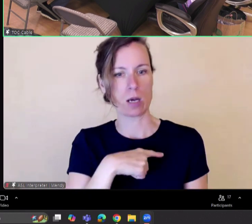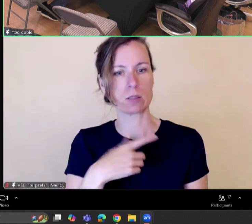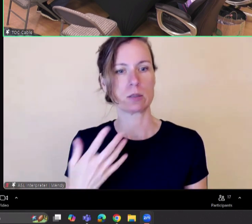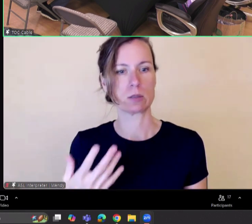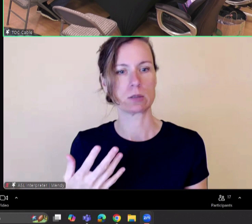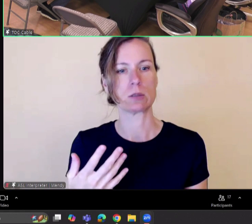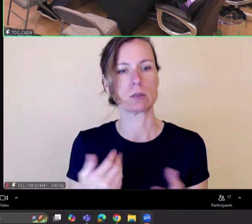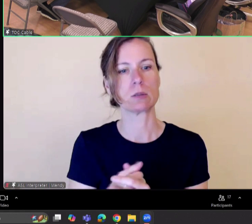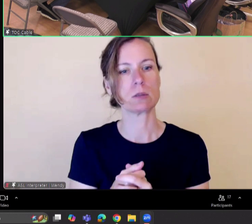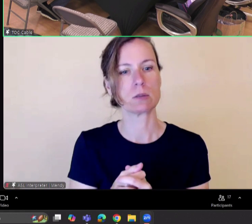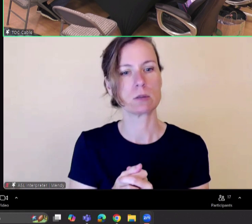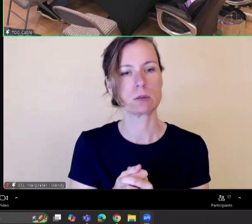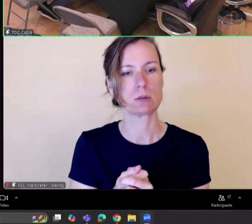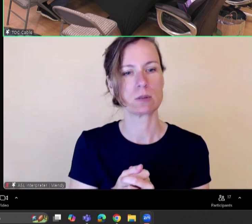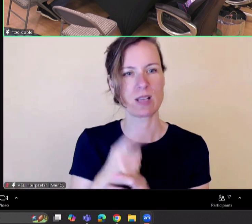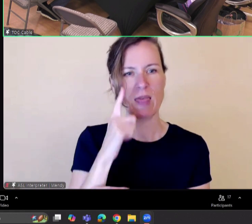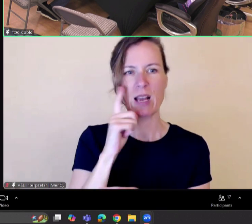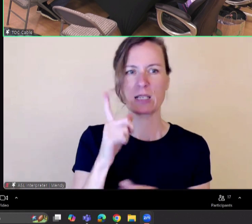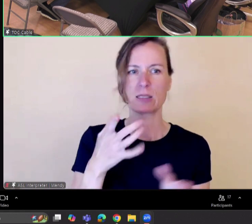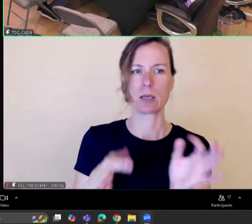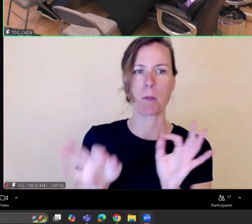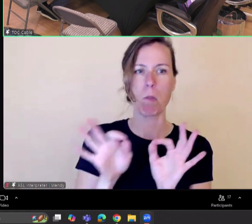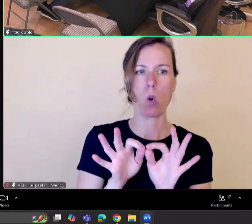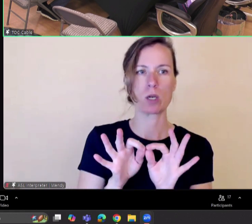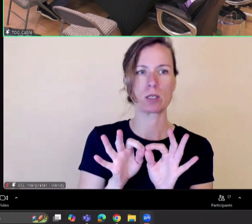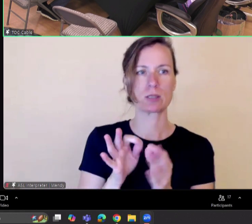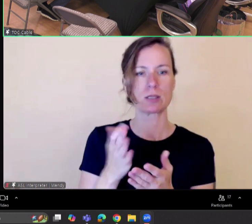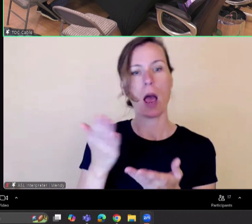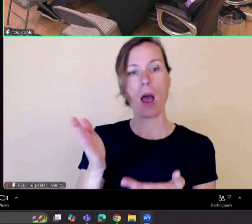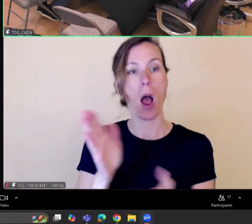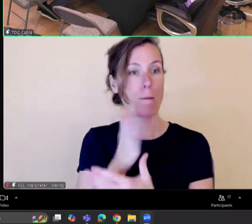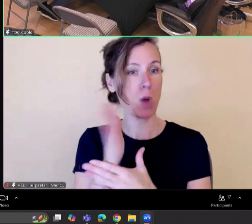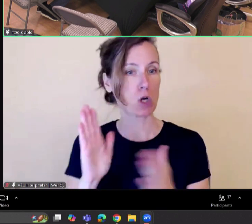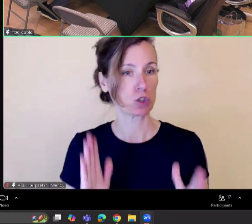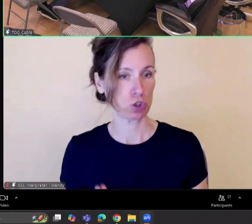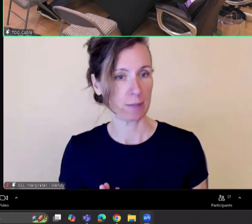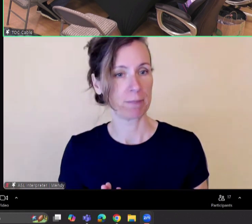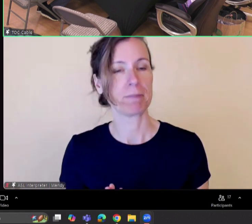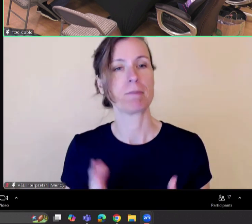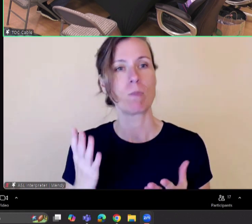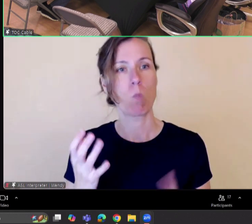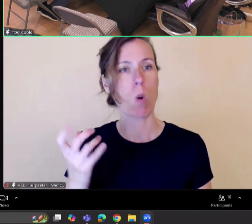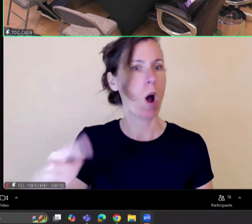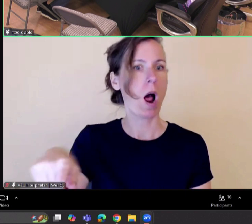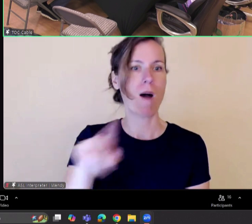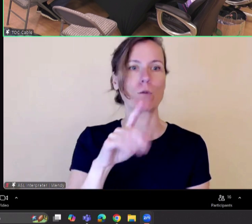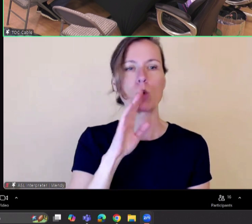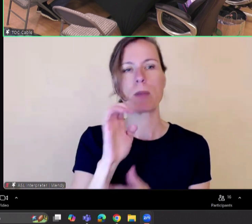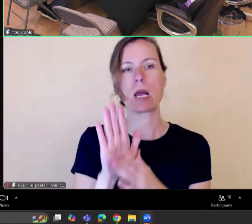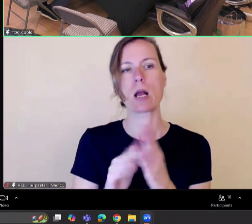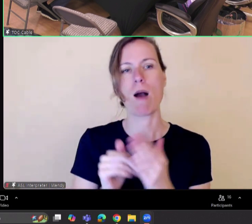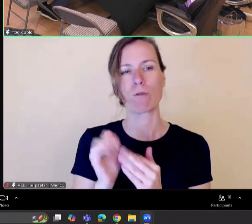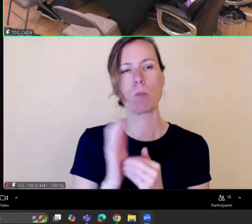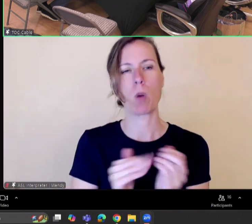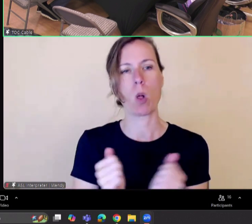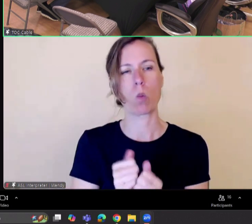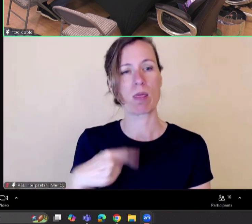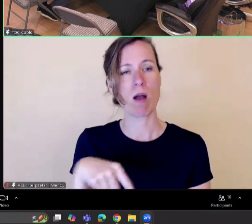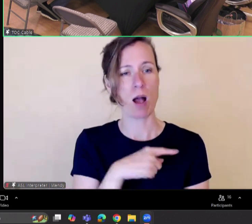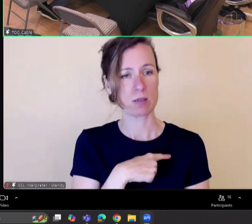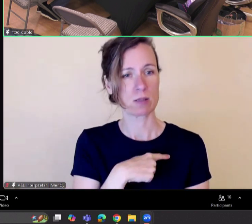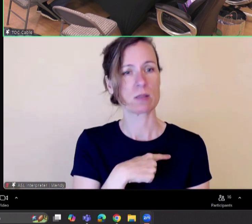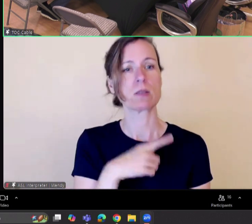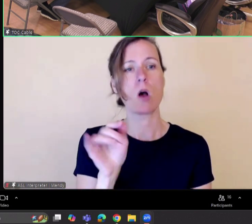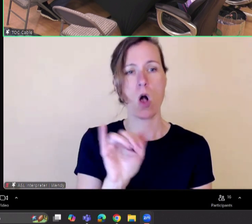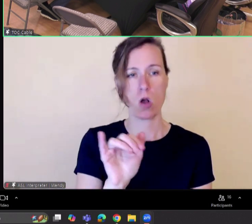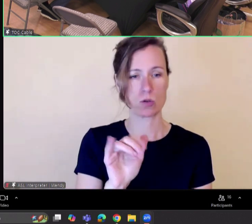matters, right? It's a partnership as we see it, so we certainly want all of you to be comfortable with us, just like the citizens, you know, should be